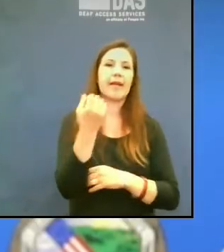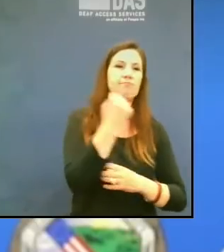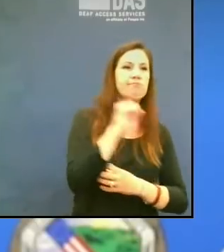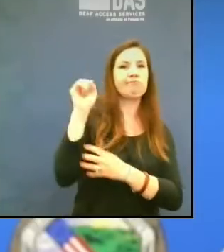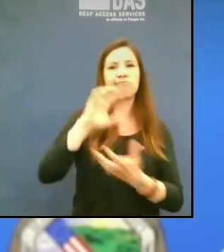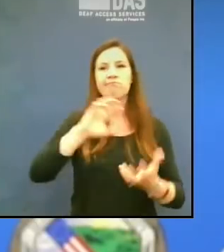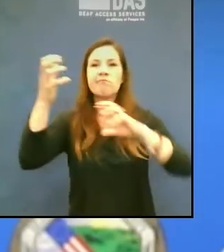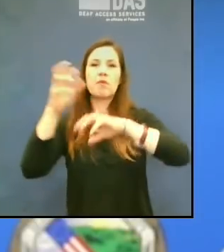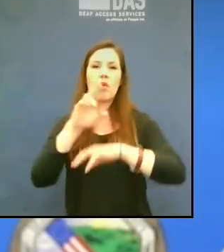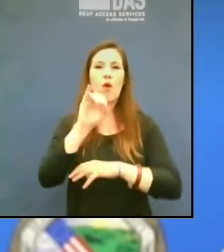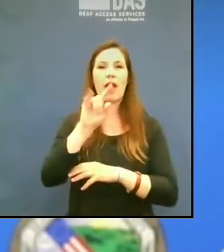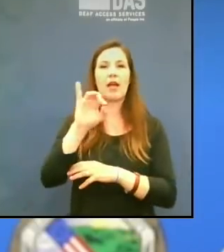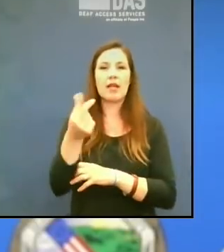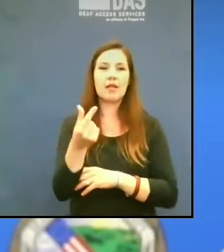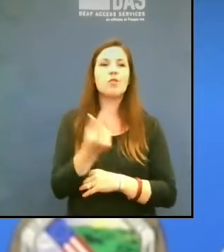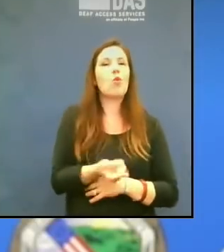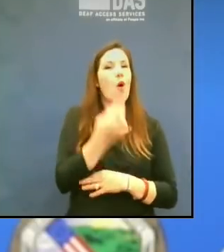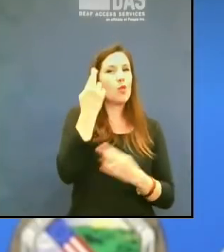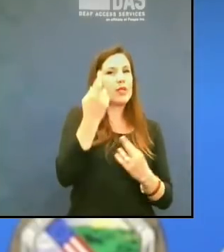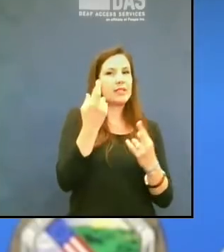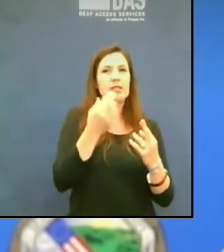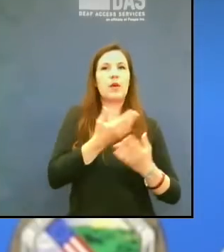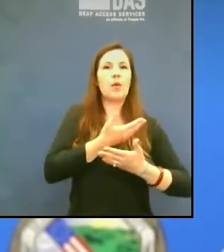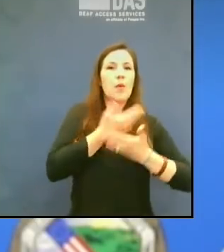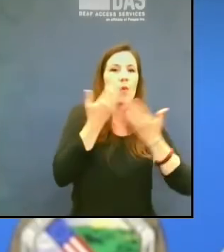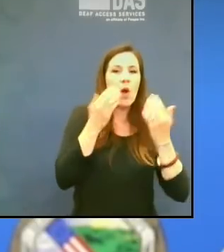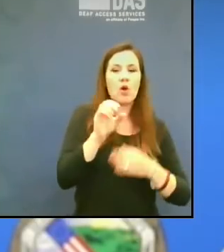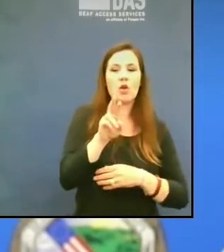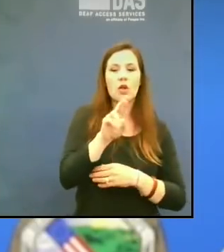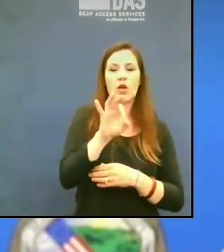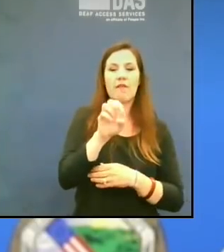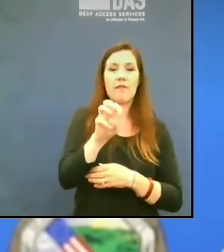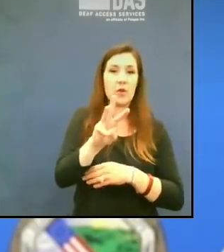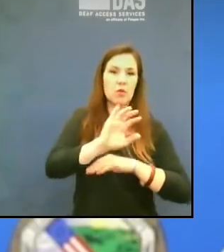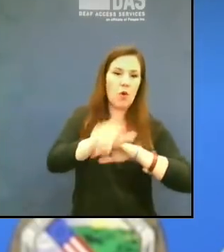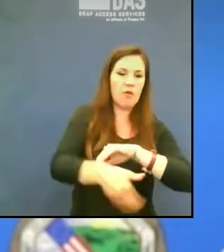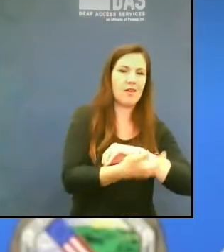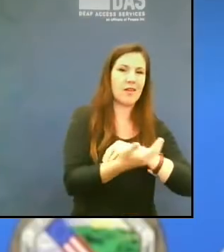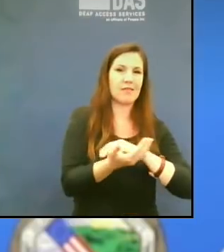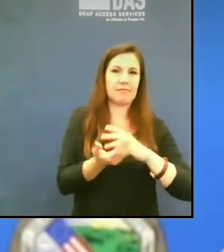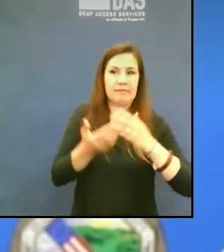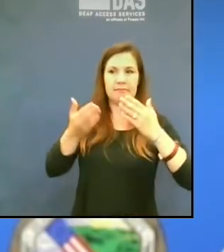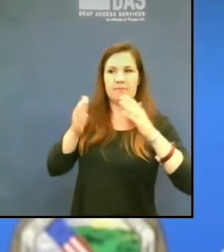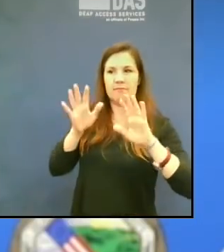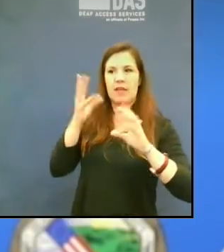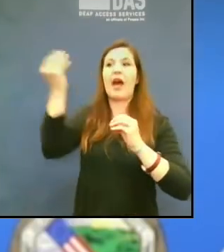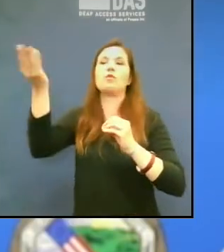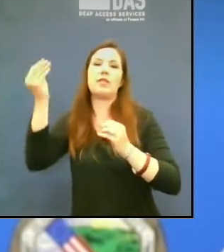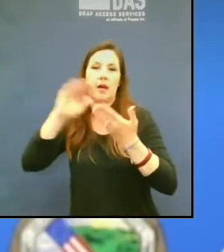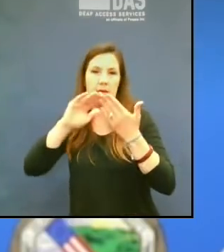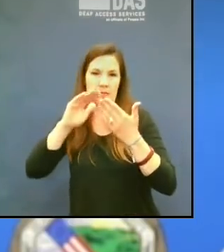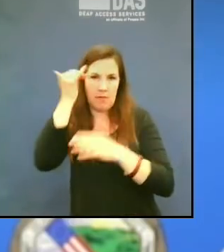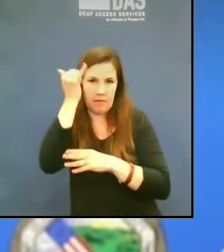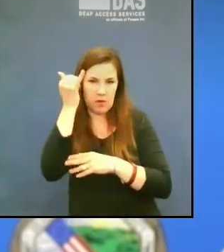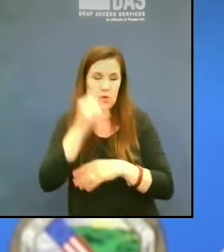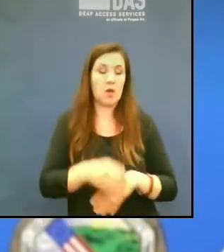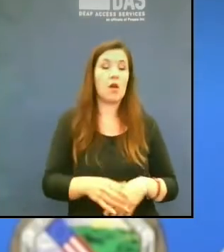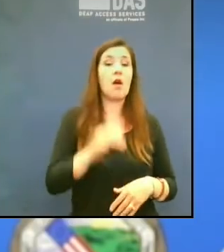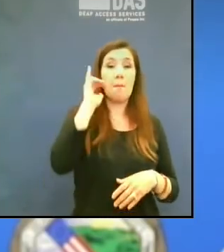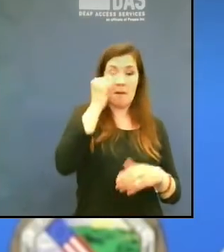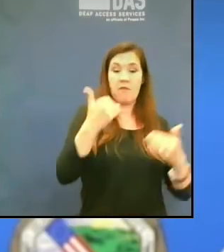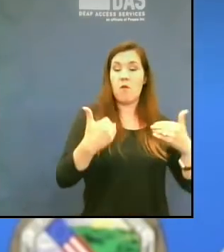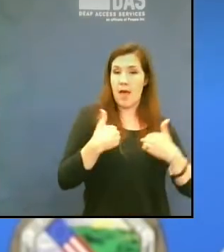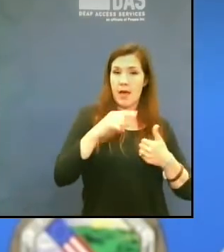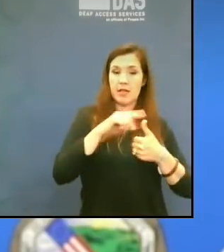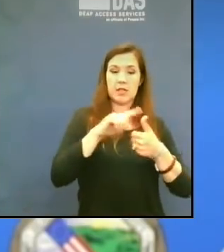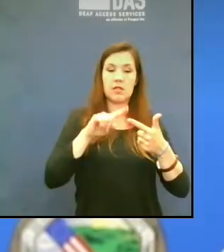be a countywide curfew tonight. However, the city of Buffalo has a curfew from 8 p.m. to 5 a.m. The town of Cheektowaga is implementing a curfew from